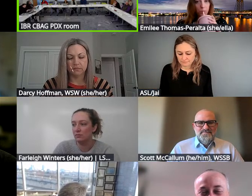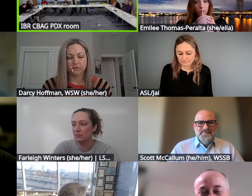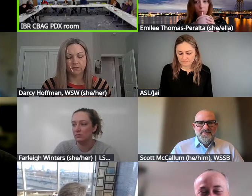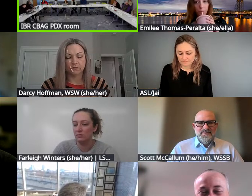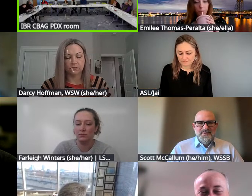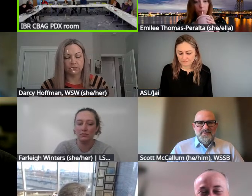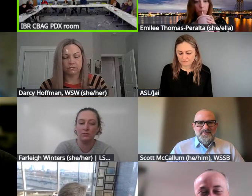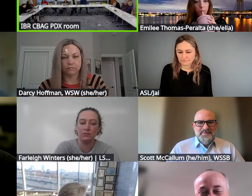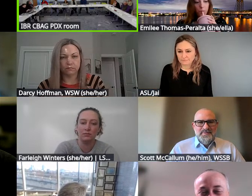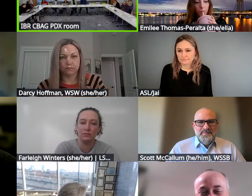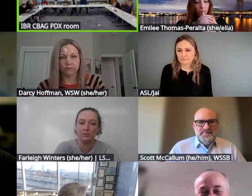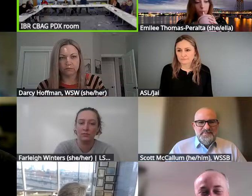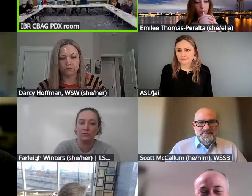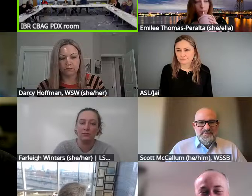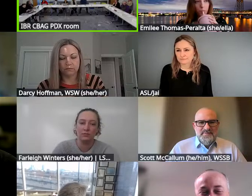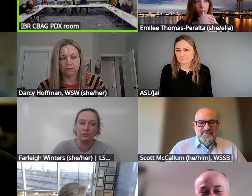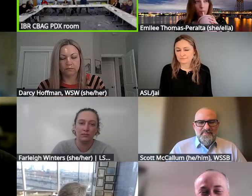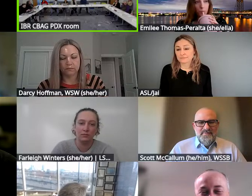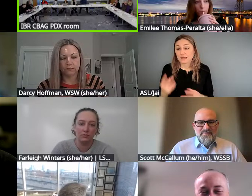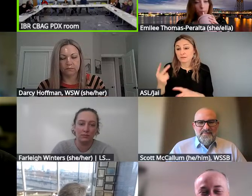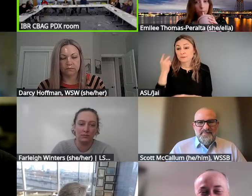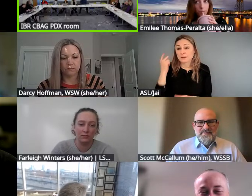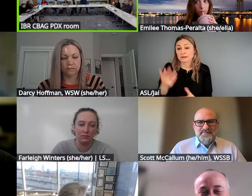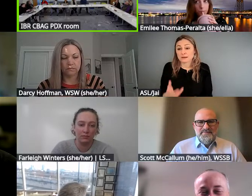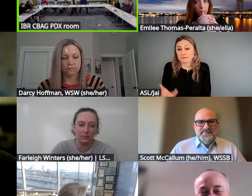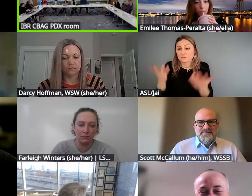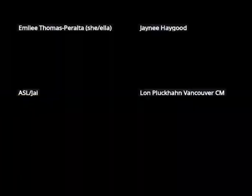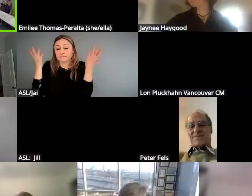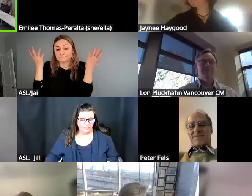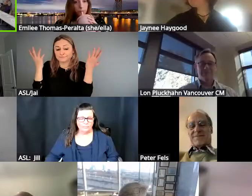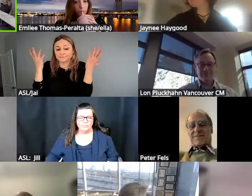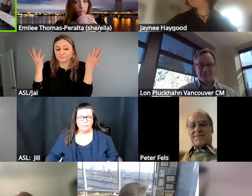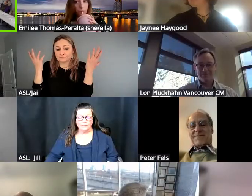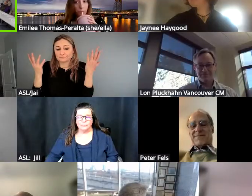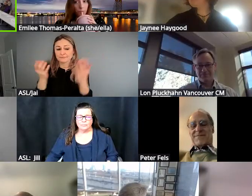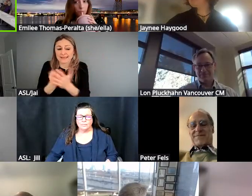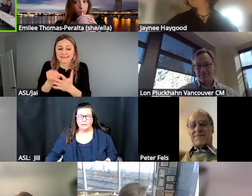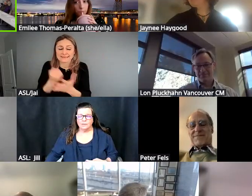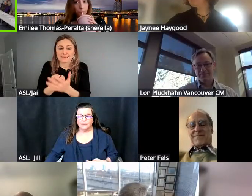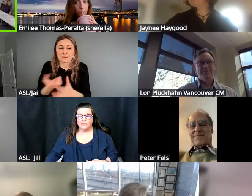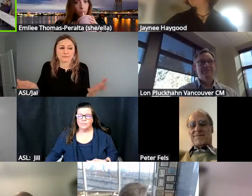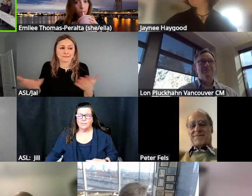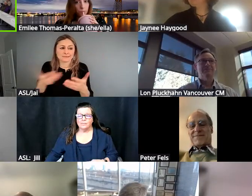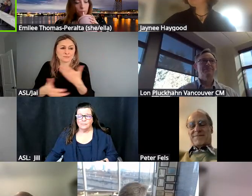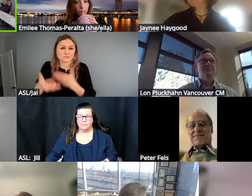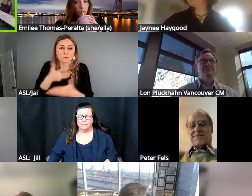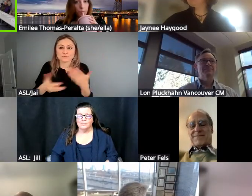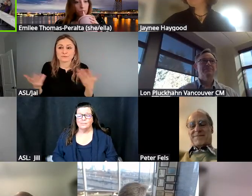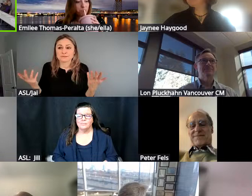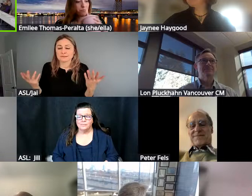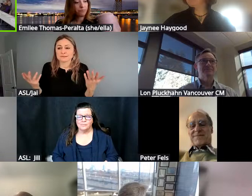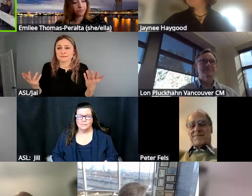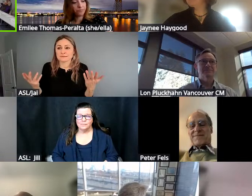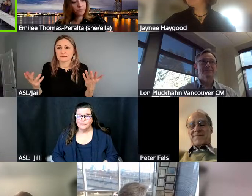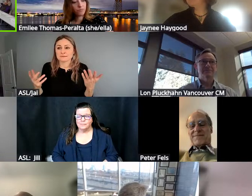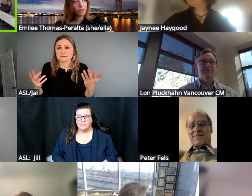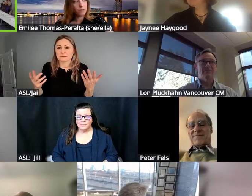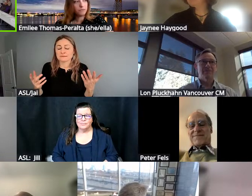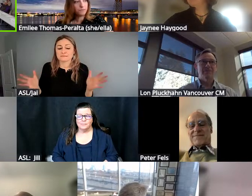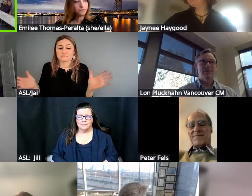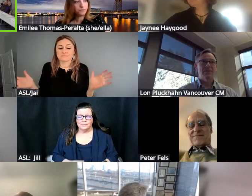don't look back on it, it's like, well, culturally, economically, socially, extreme divergence,